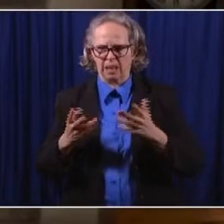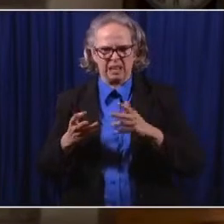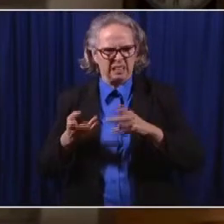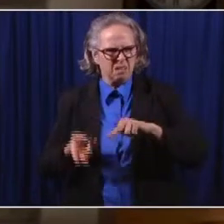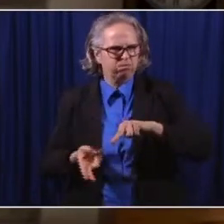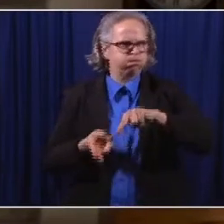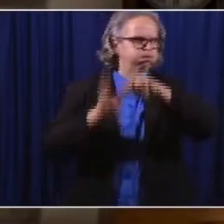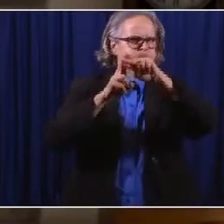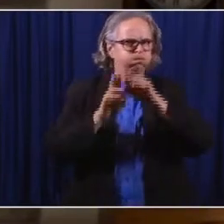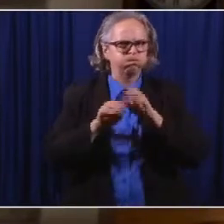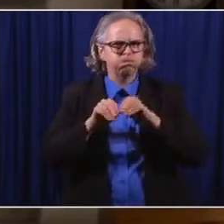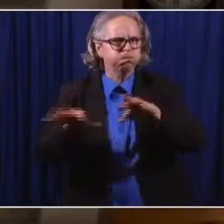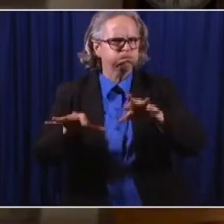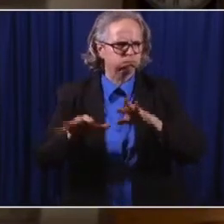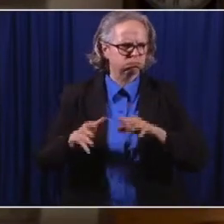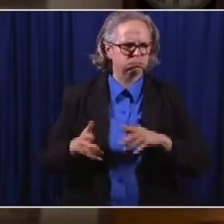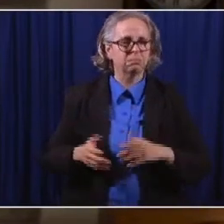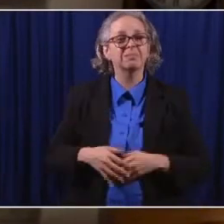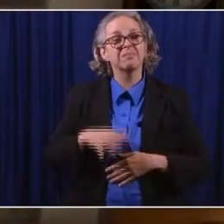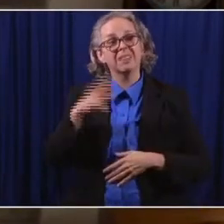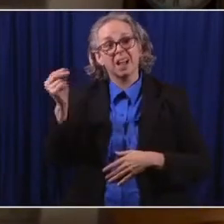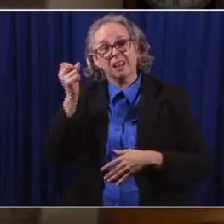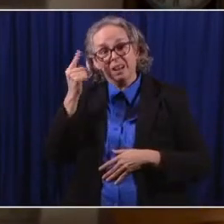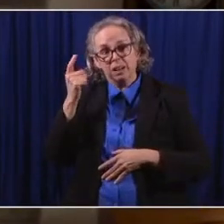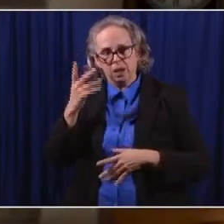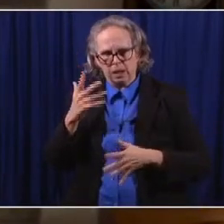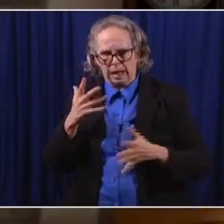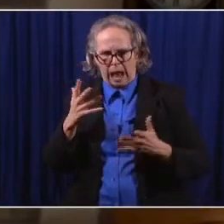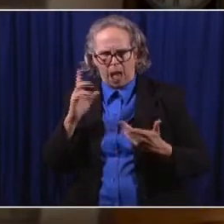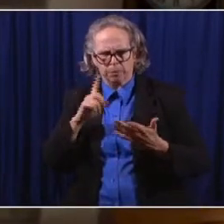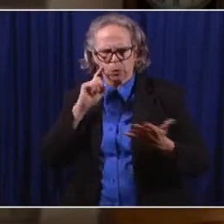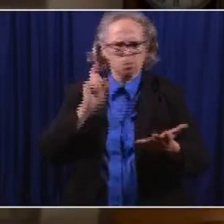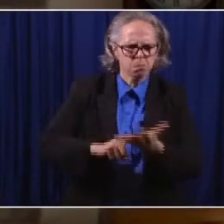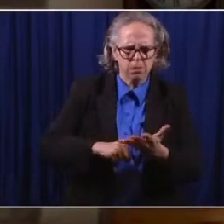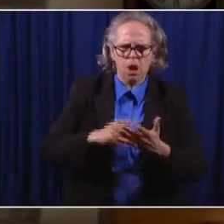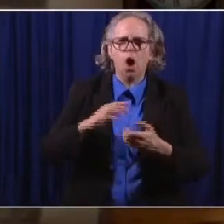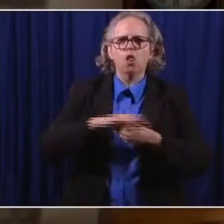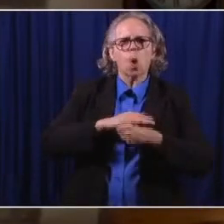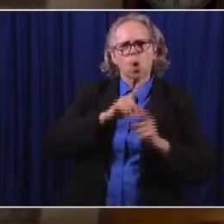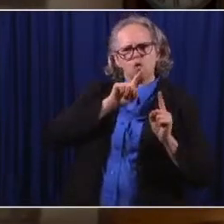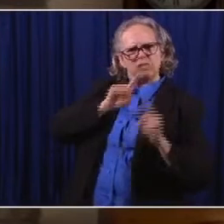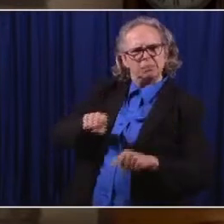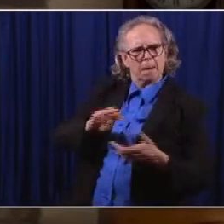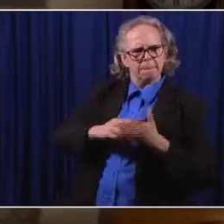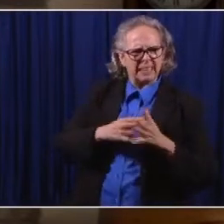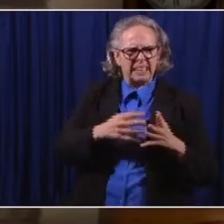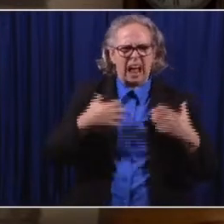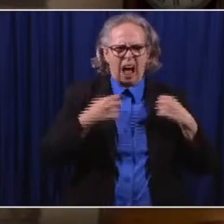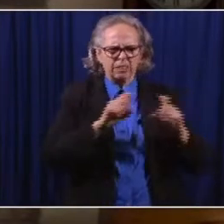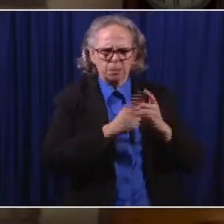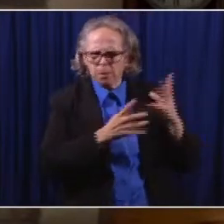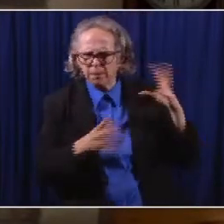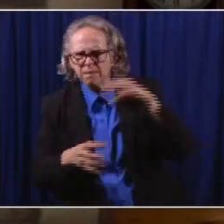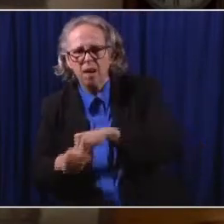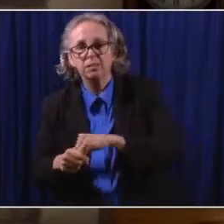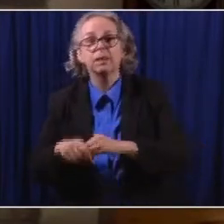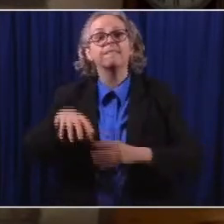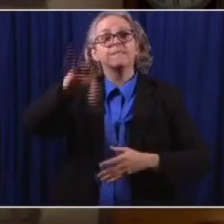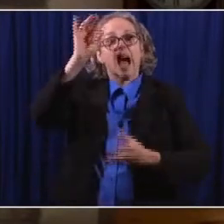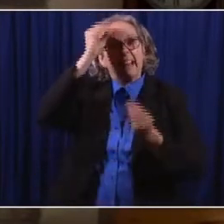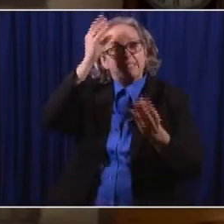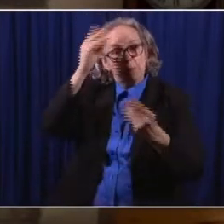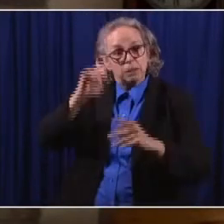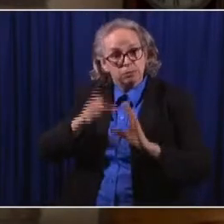local response efforts that are needed. This also will be posted on coronavirus.ohio.gov in the coming days.